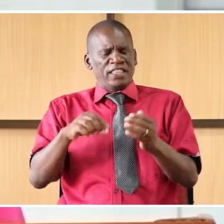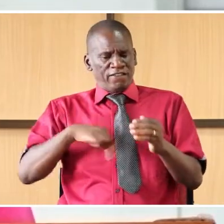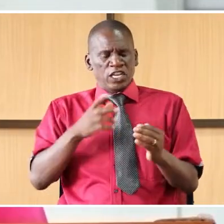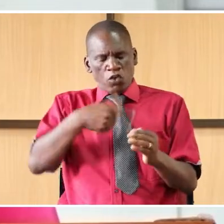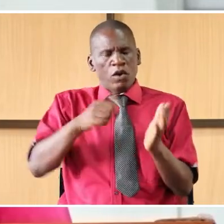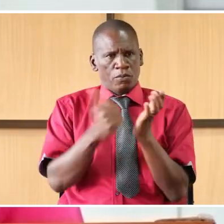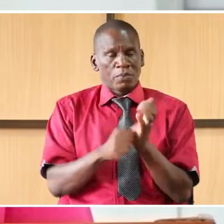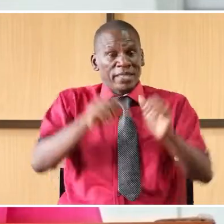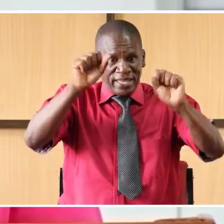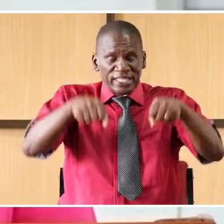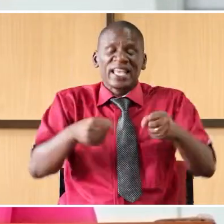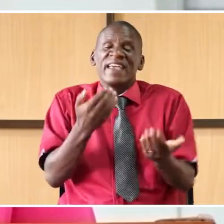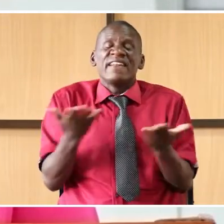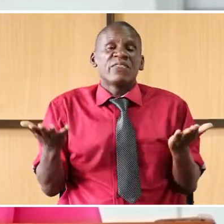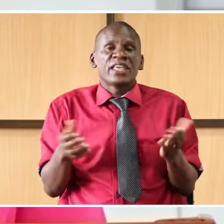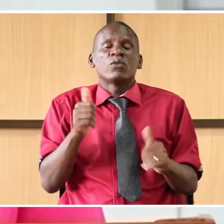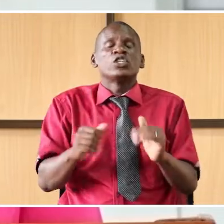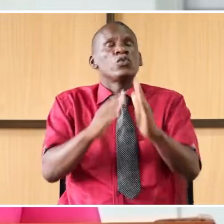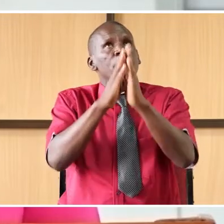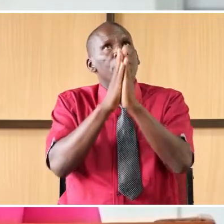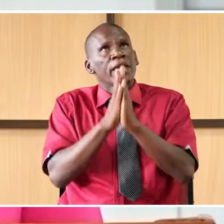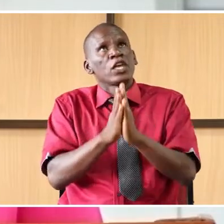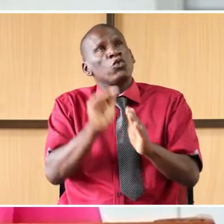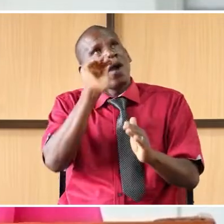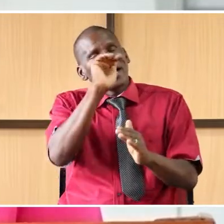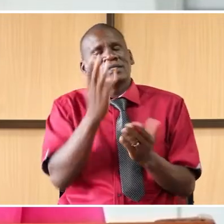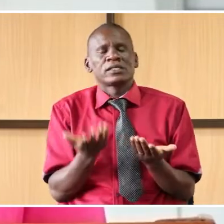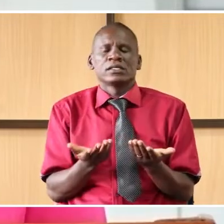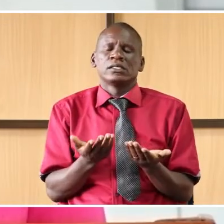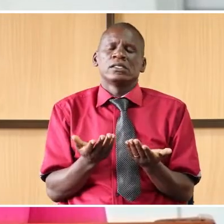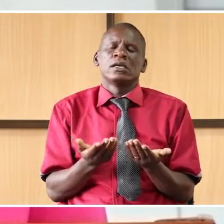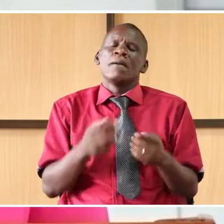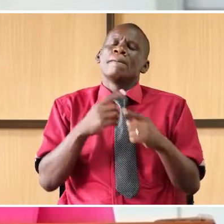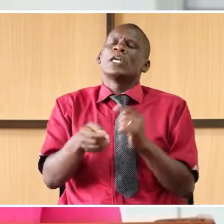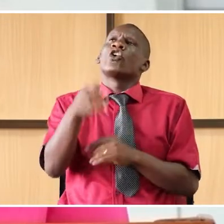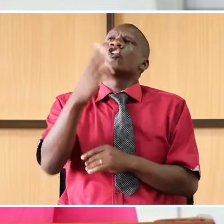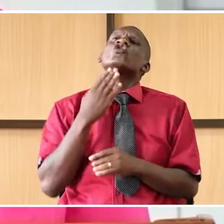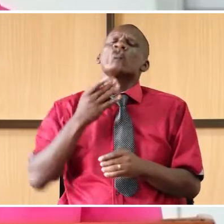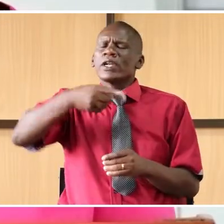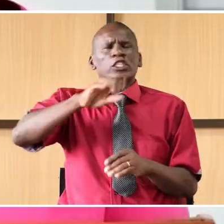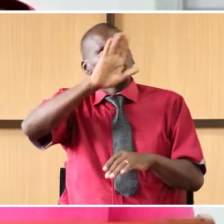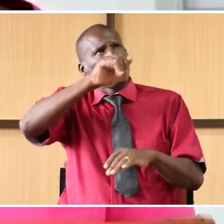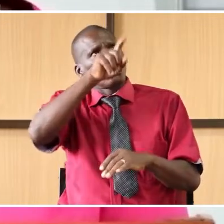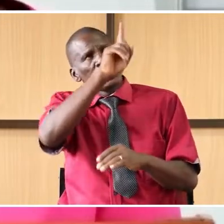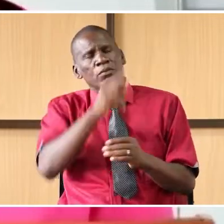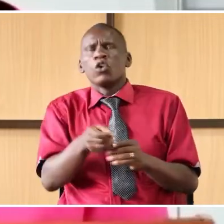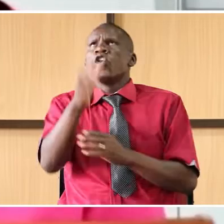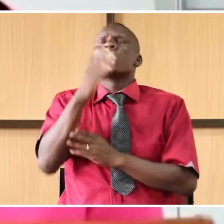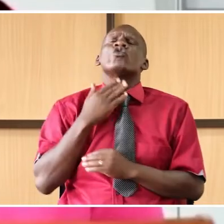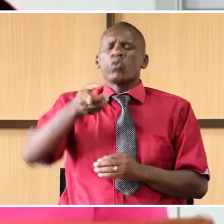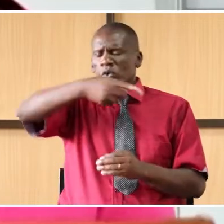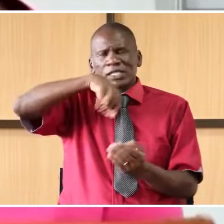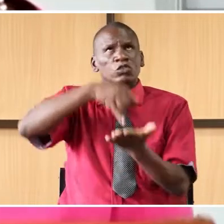infirmities. Yeah, whatever we are going through, he is touched by those things. But he wants us to call him. He wants us